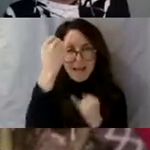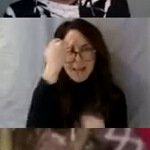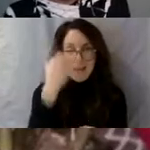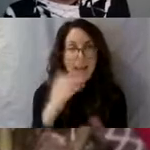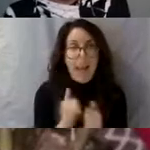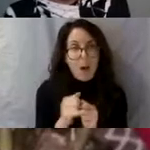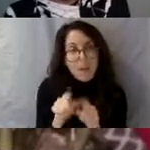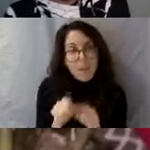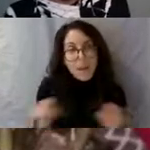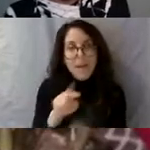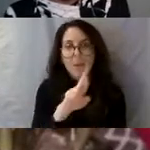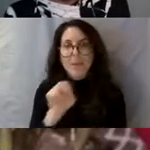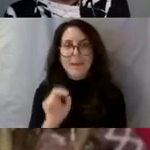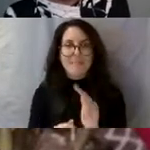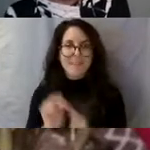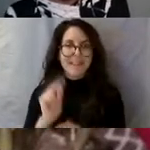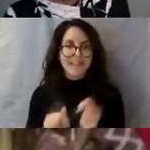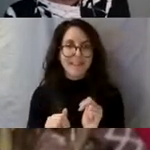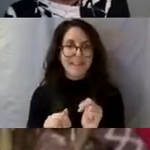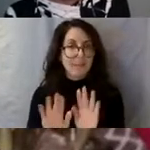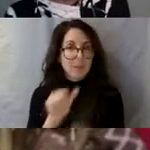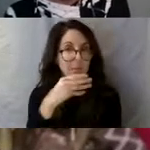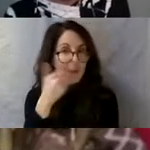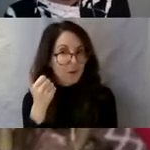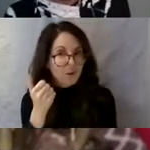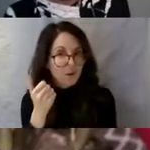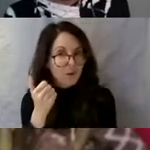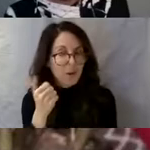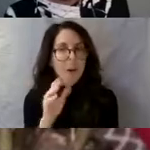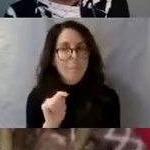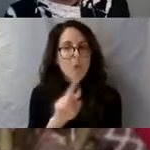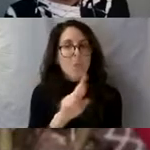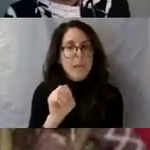rebuild, not better, simply rebuild.